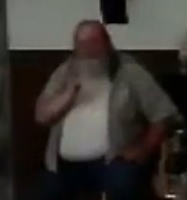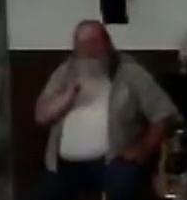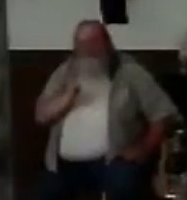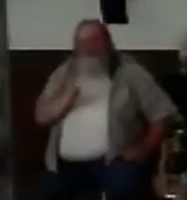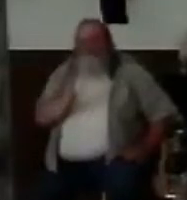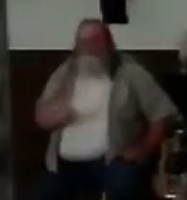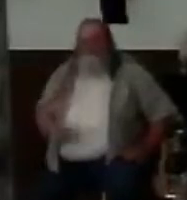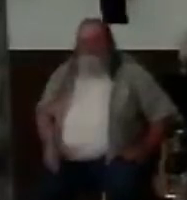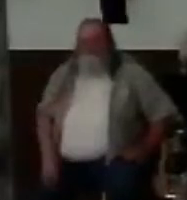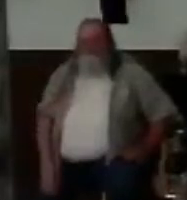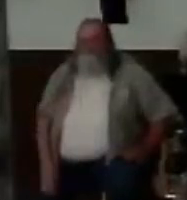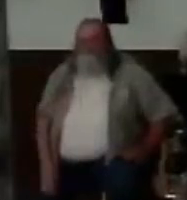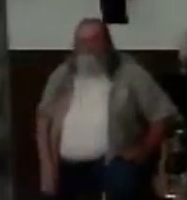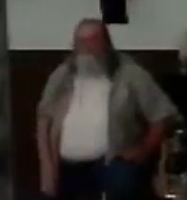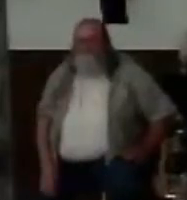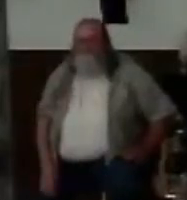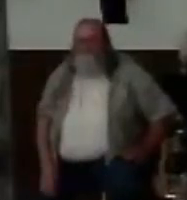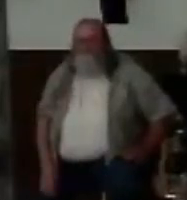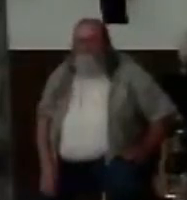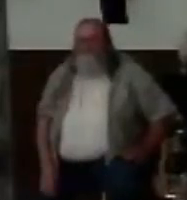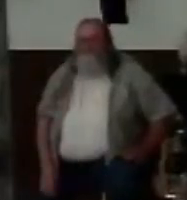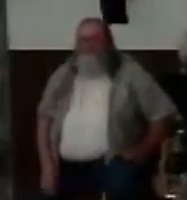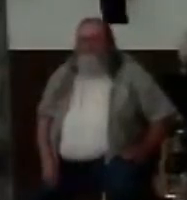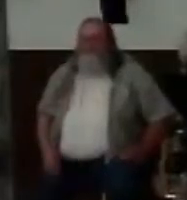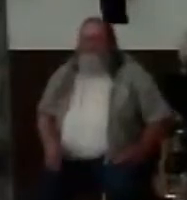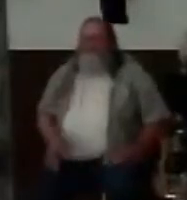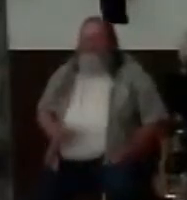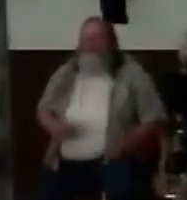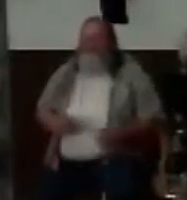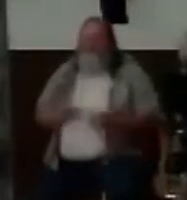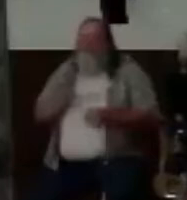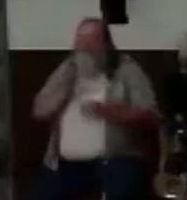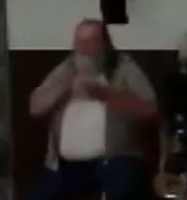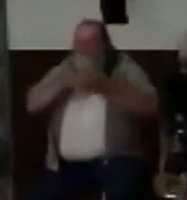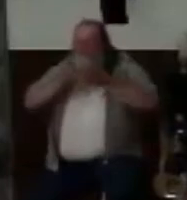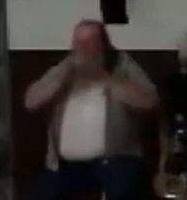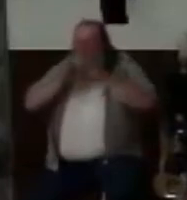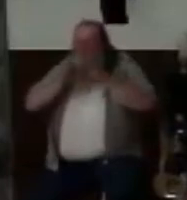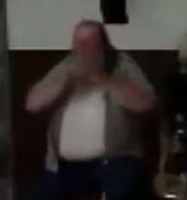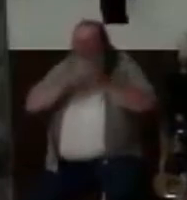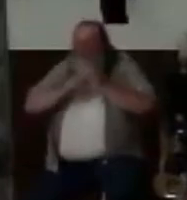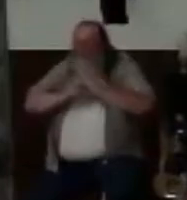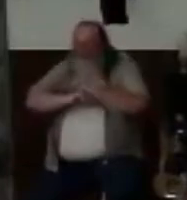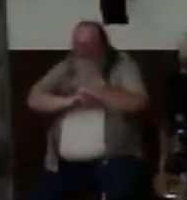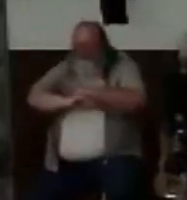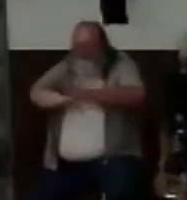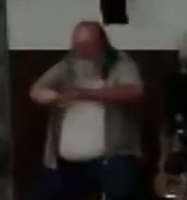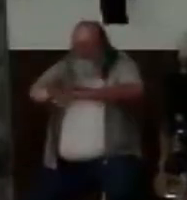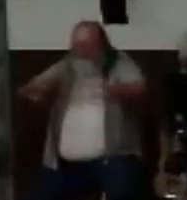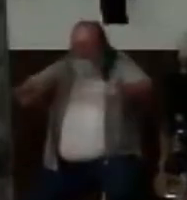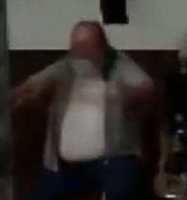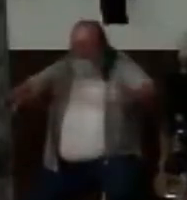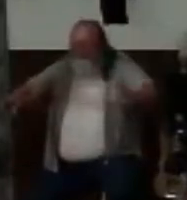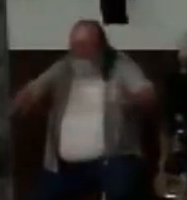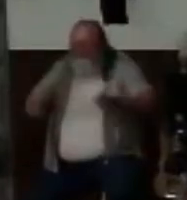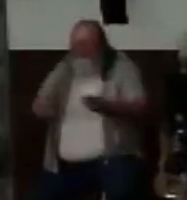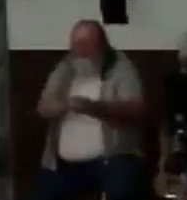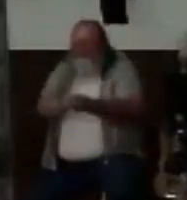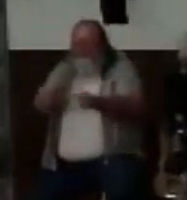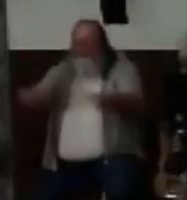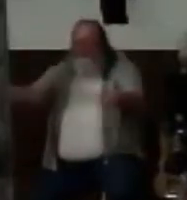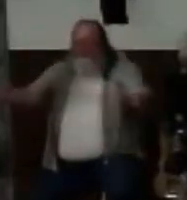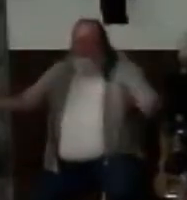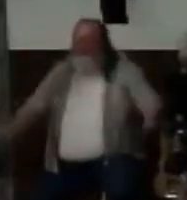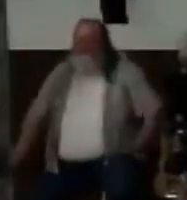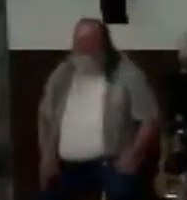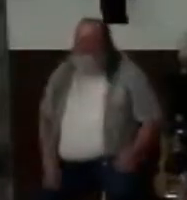thirst and to irrigate your parched fields. And I will pour out my spirit on your